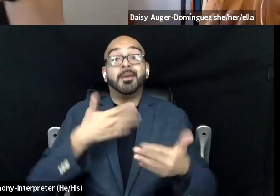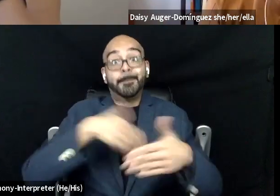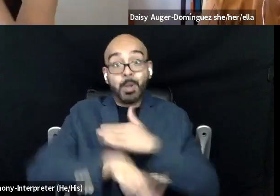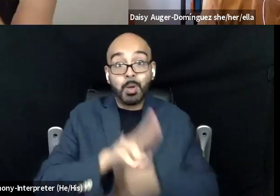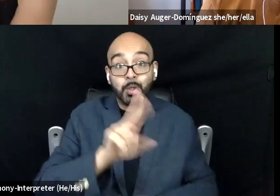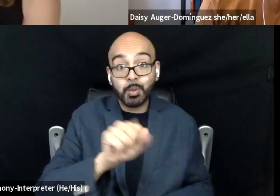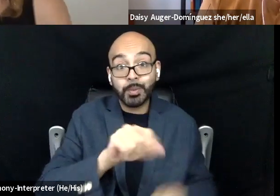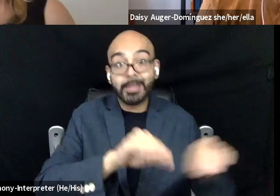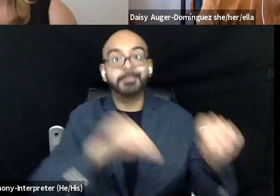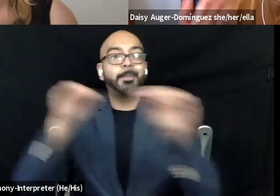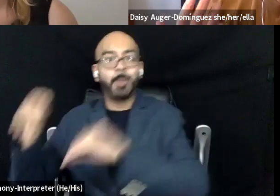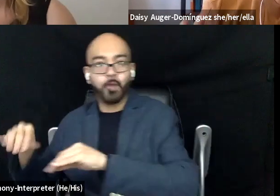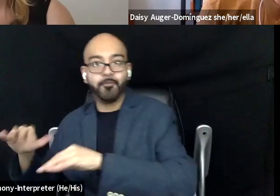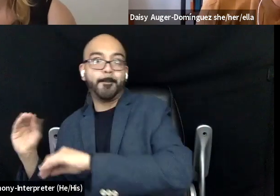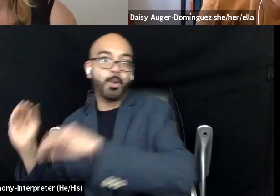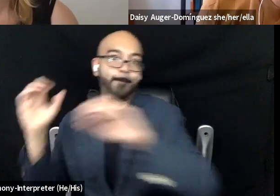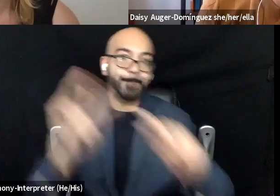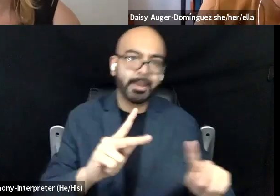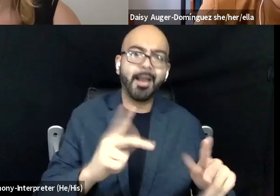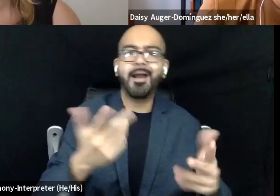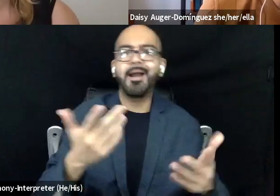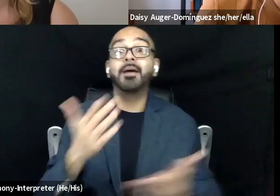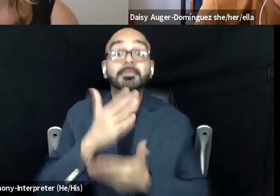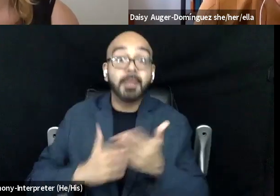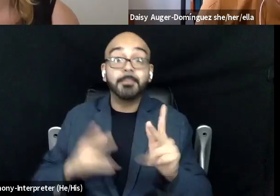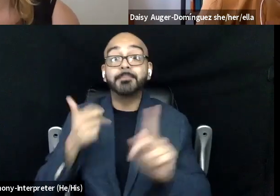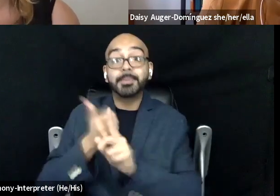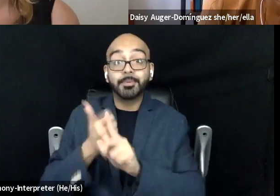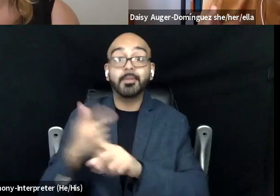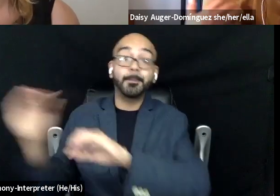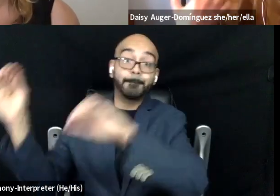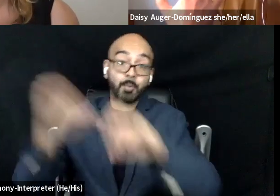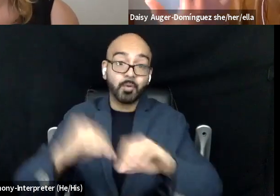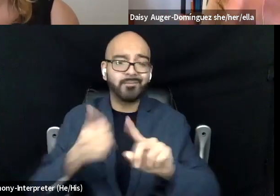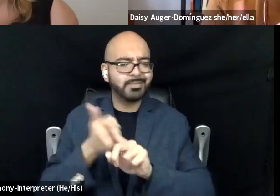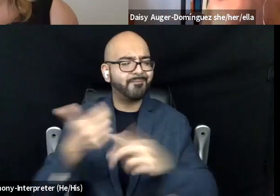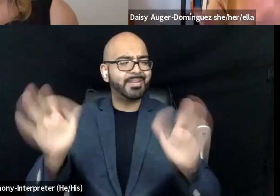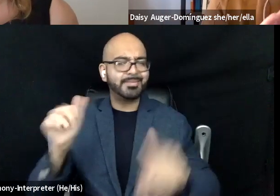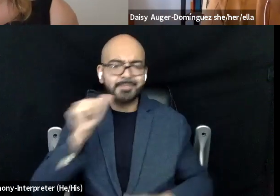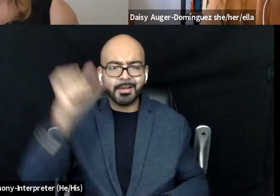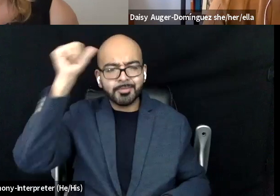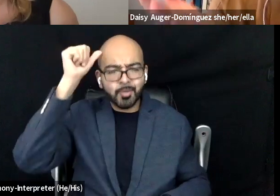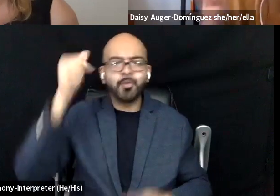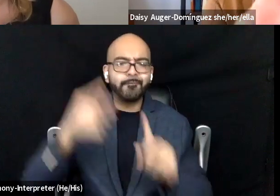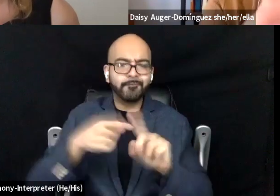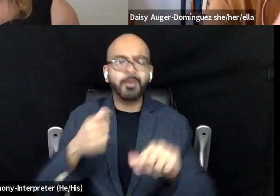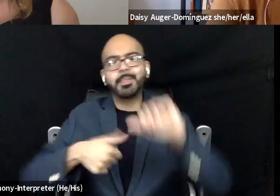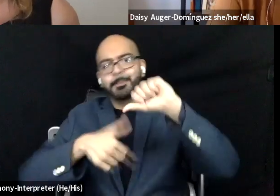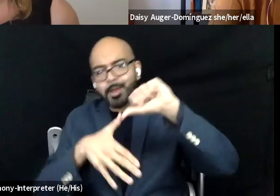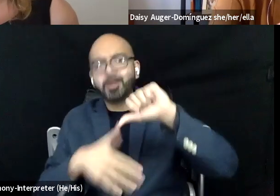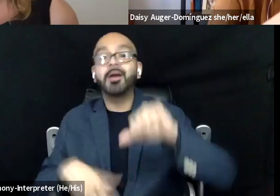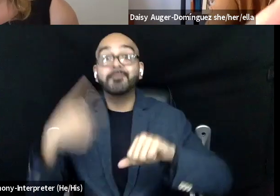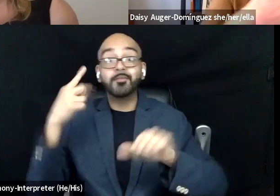as teenagers. Some come here as full-fledged adults and to join the companies that we work in. We are